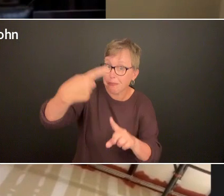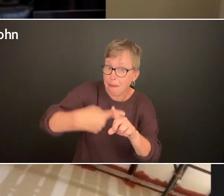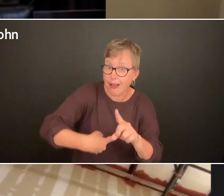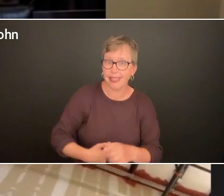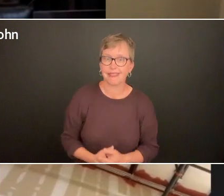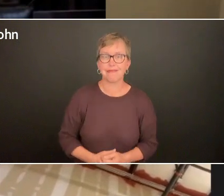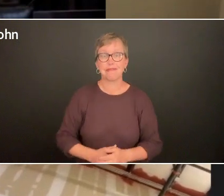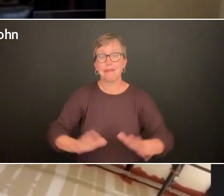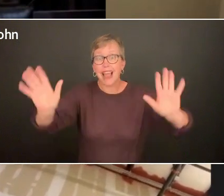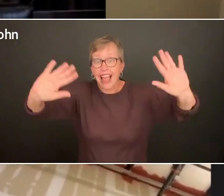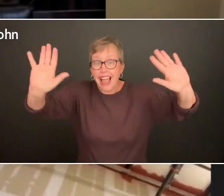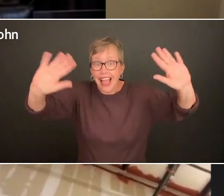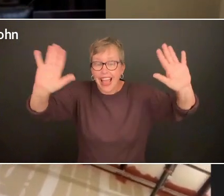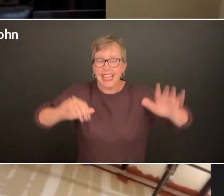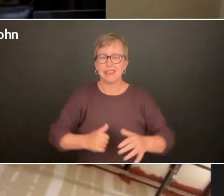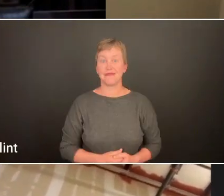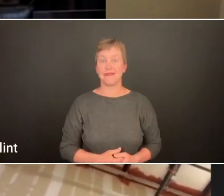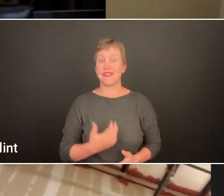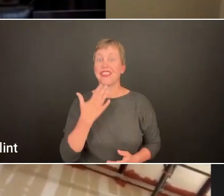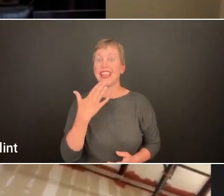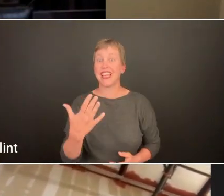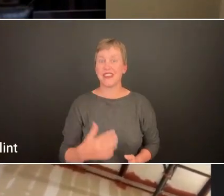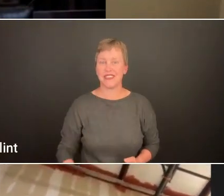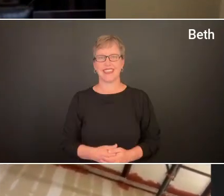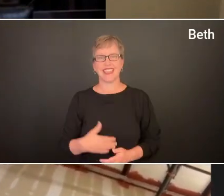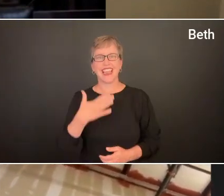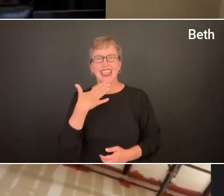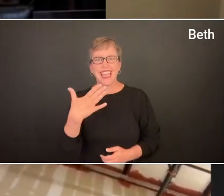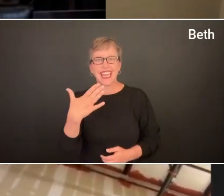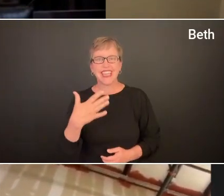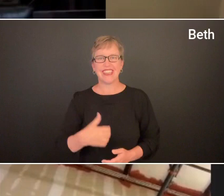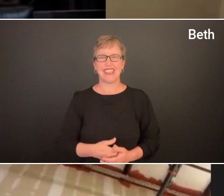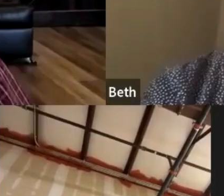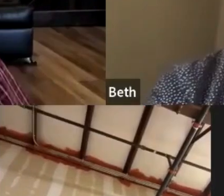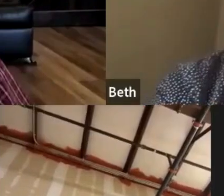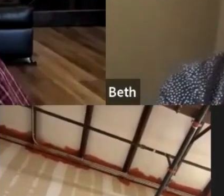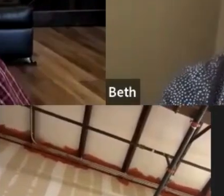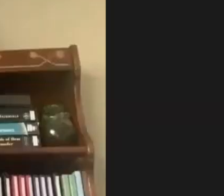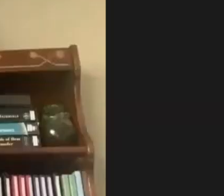talk to you soon. See you next month. Bye-bye. Thanks, guys. Thanks. Bye.